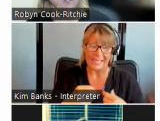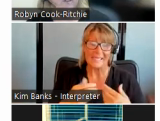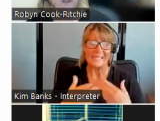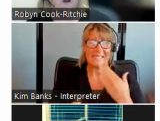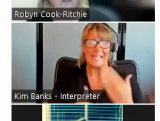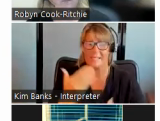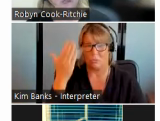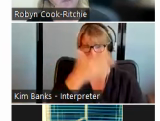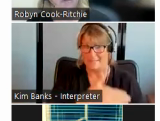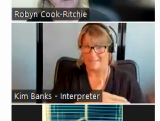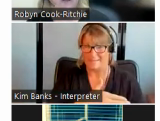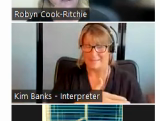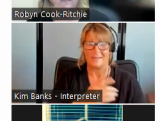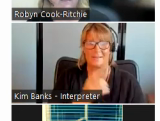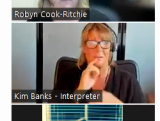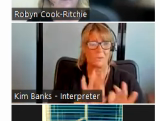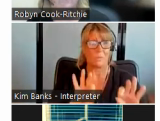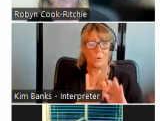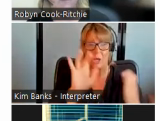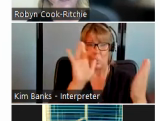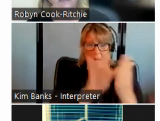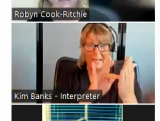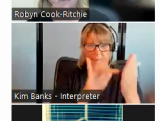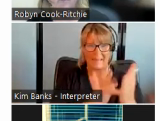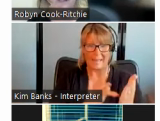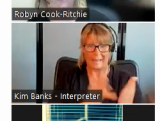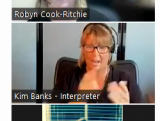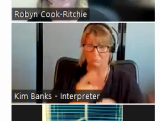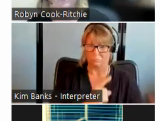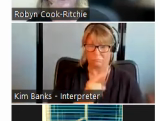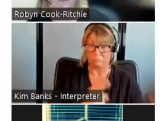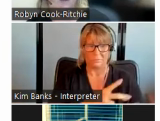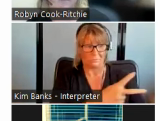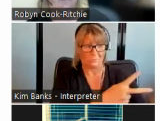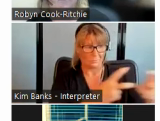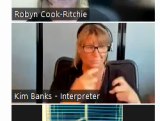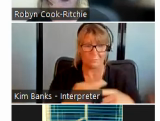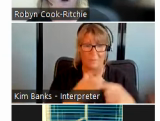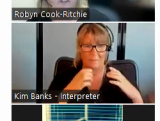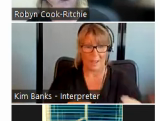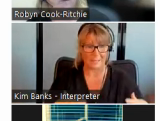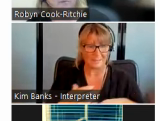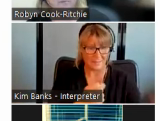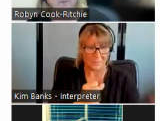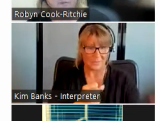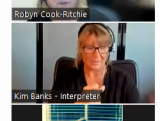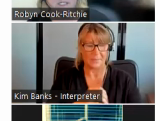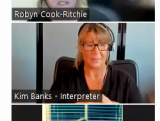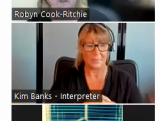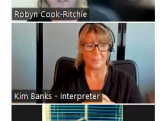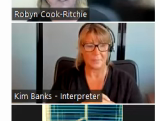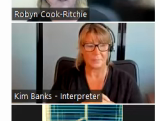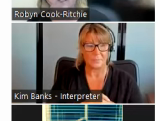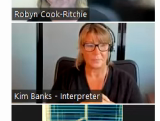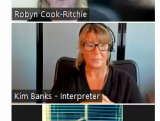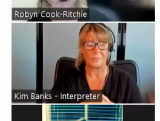want to make sure that all the applicable fields from the client summary on your